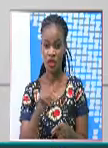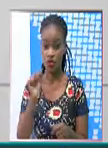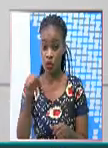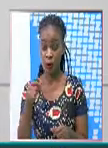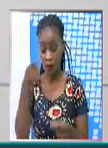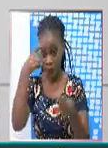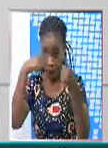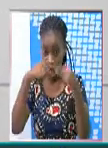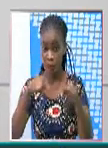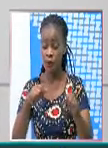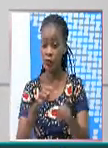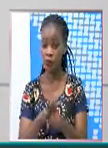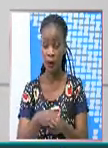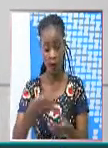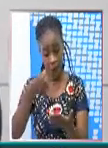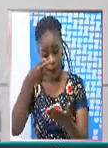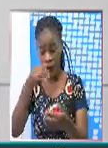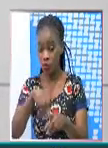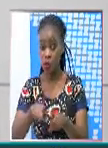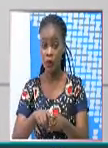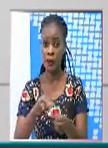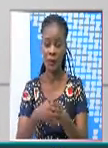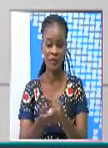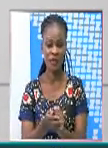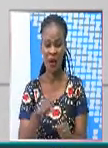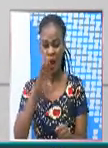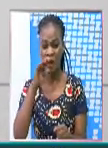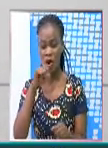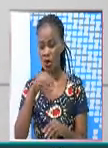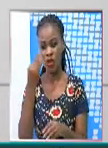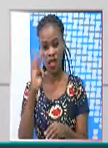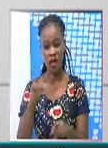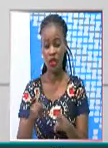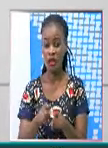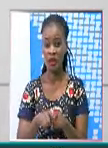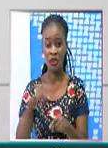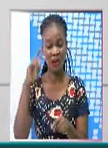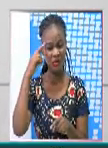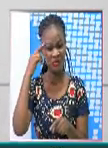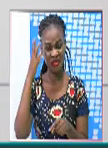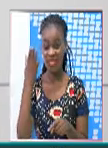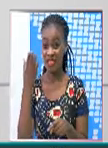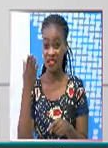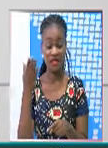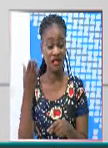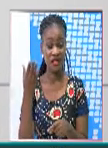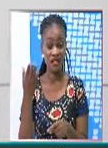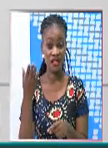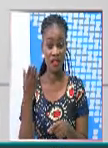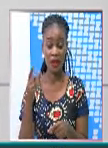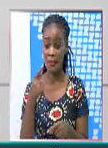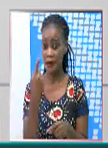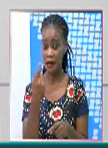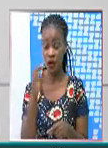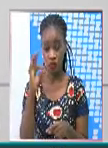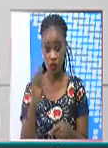skill people, you can educate them, you can make them journalists. But if the attitude is what it is